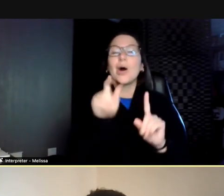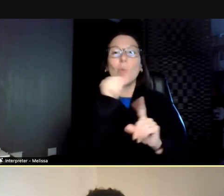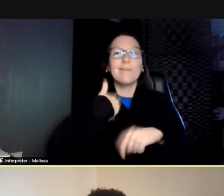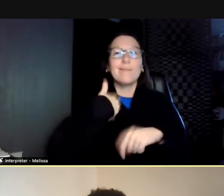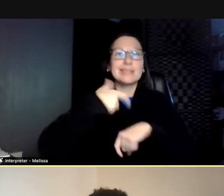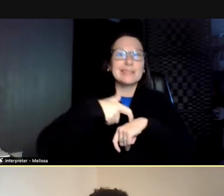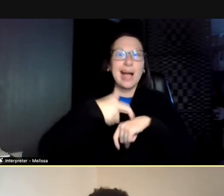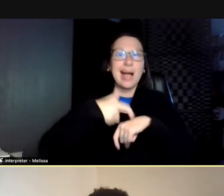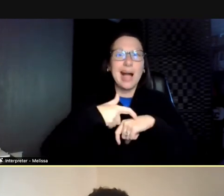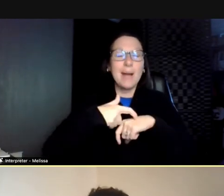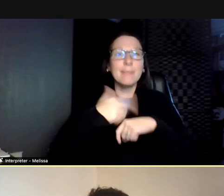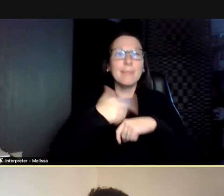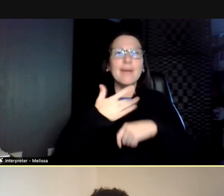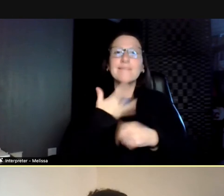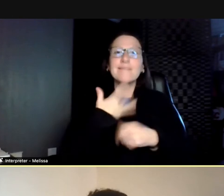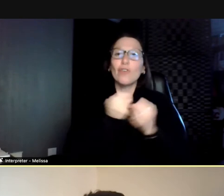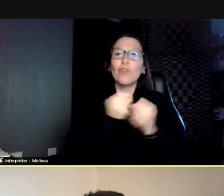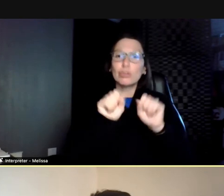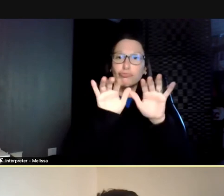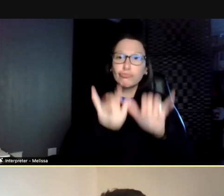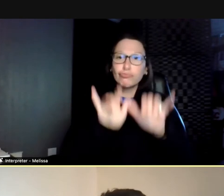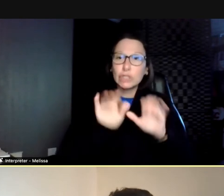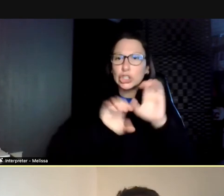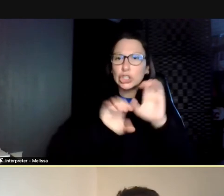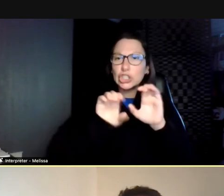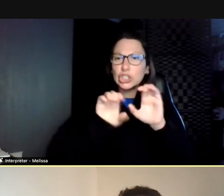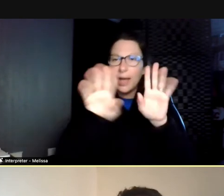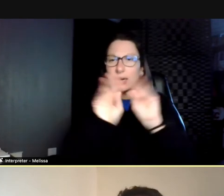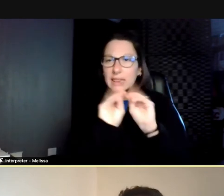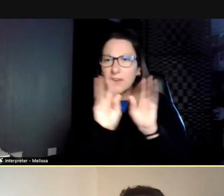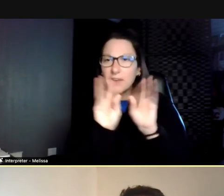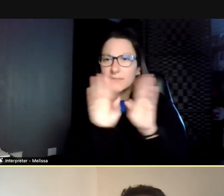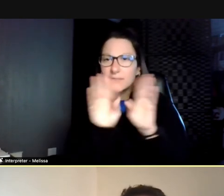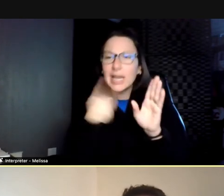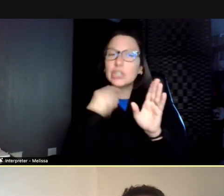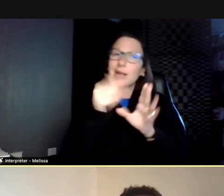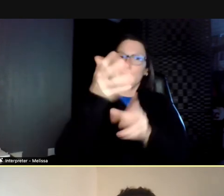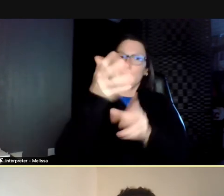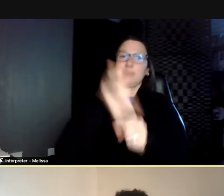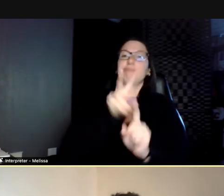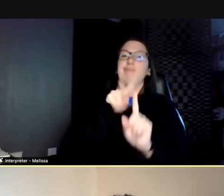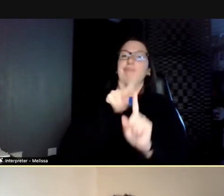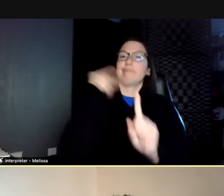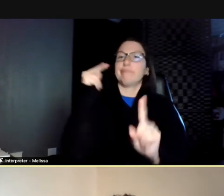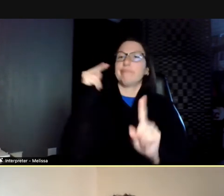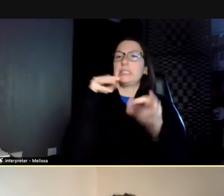ask for clarification in the chat box and I can kind of quickly summarize what that's about.